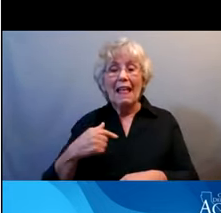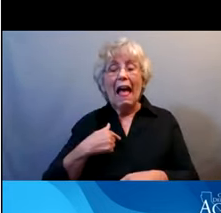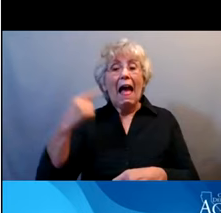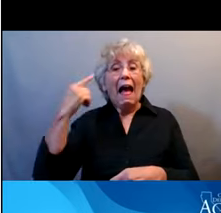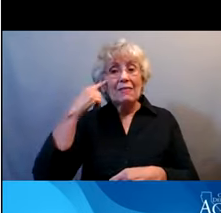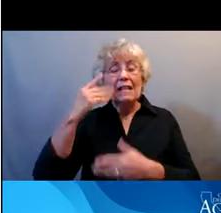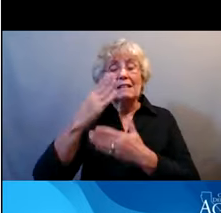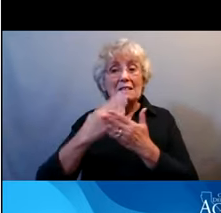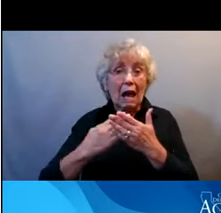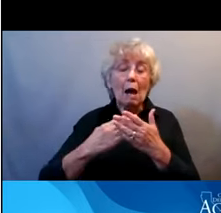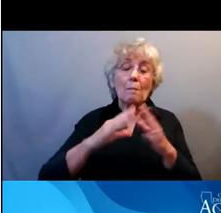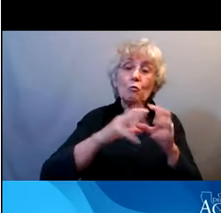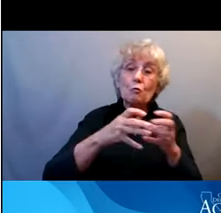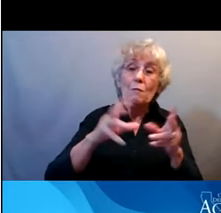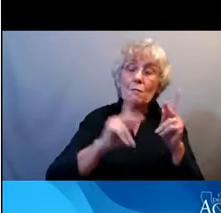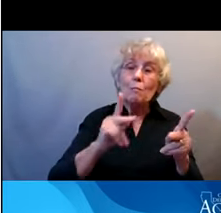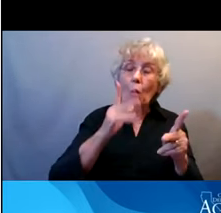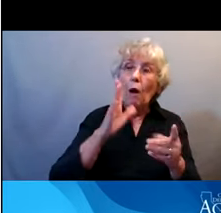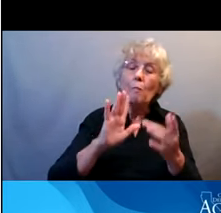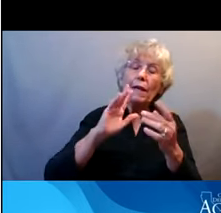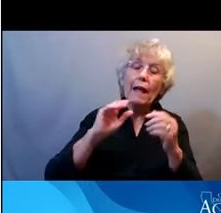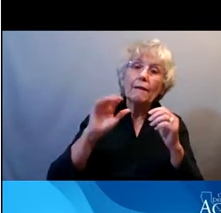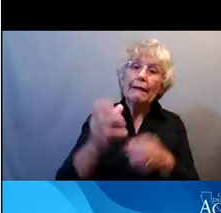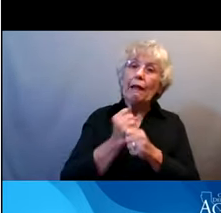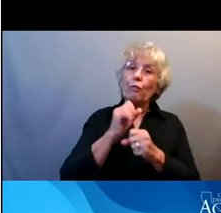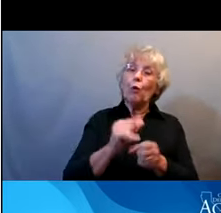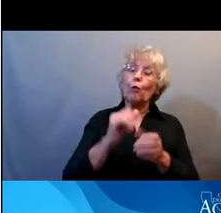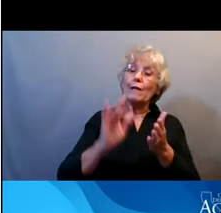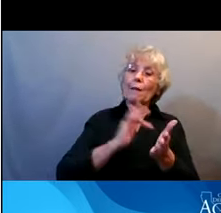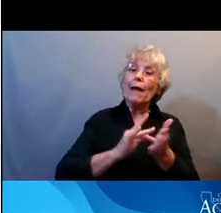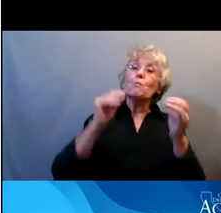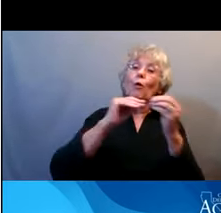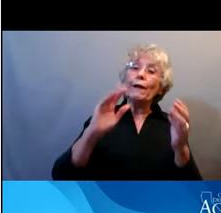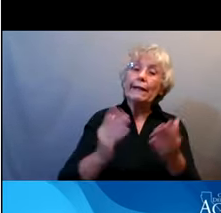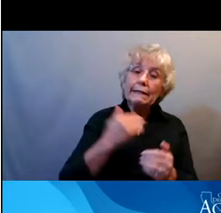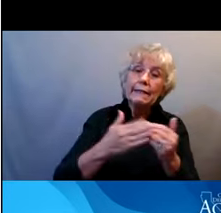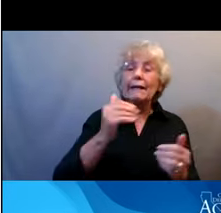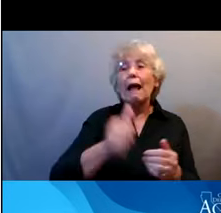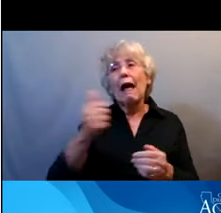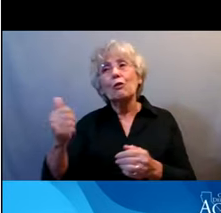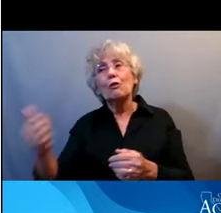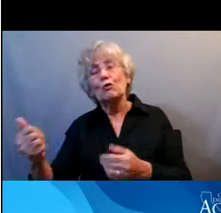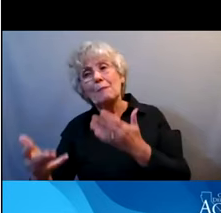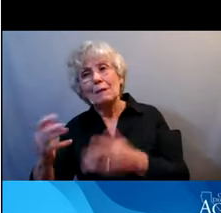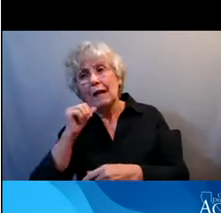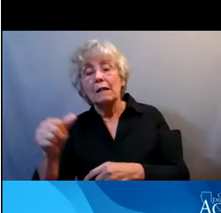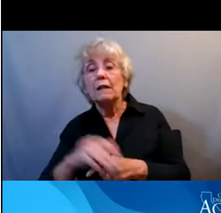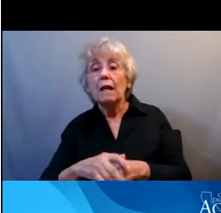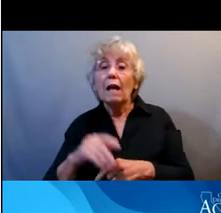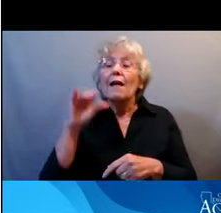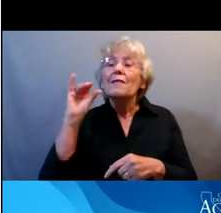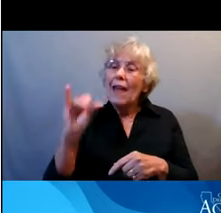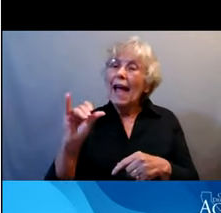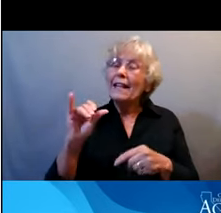and others might be more difficulty. They might be in other CBOs. Exactly what we're trying to sort